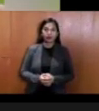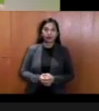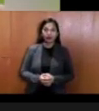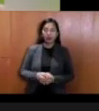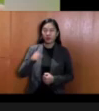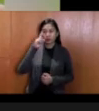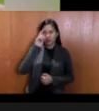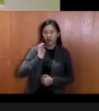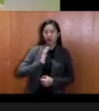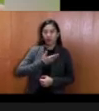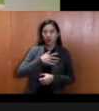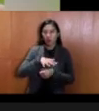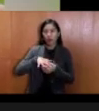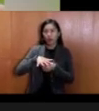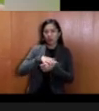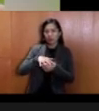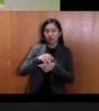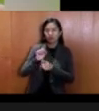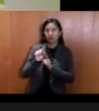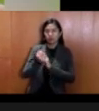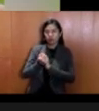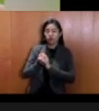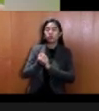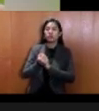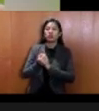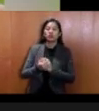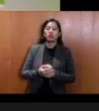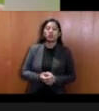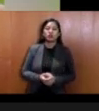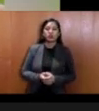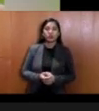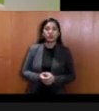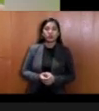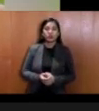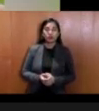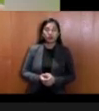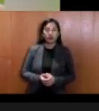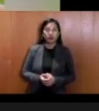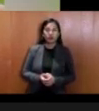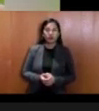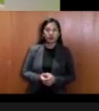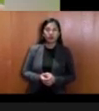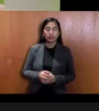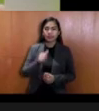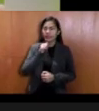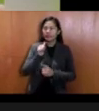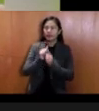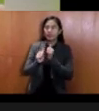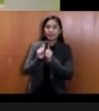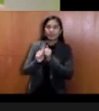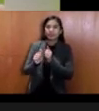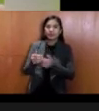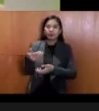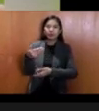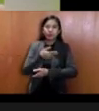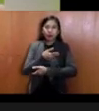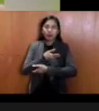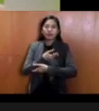domestic circumstances, and we do not say that the bank should